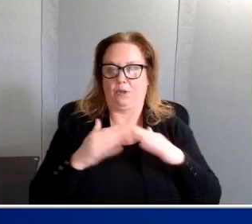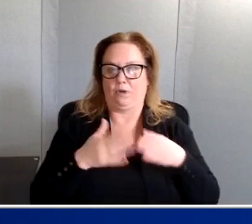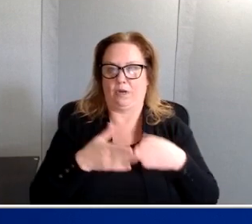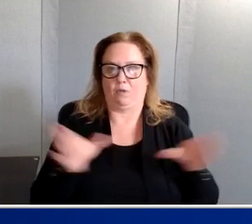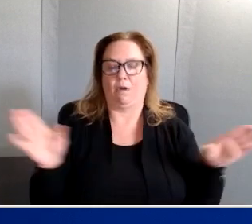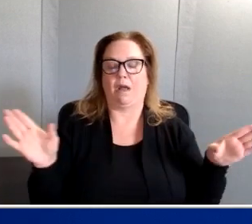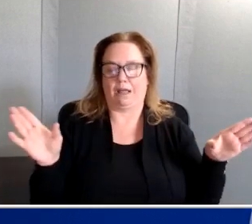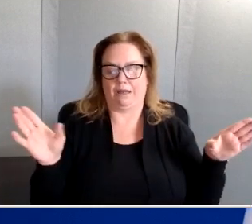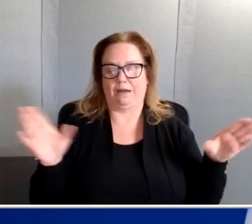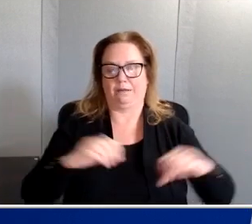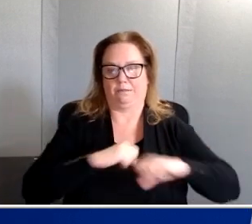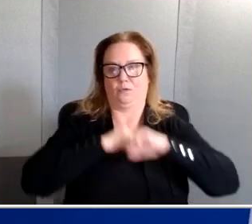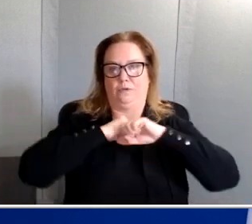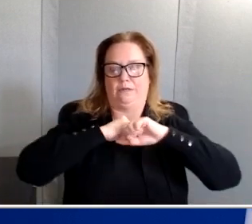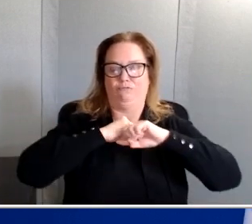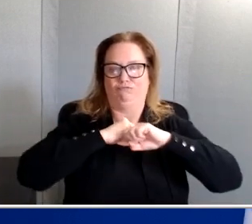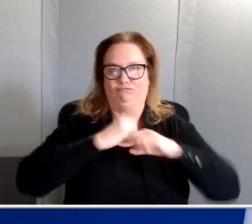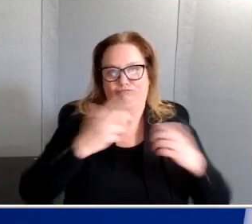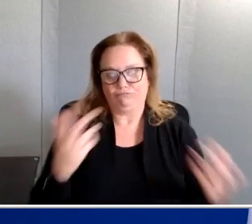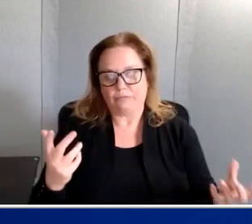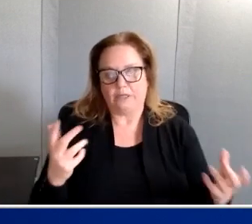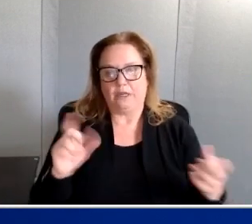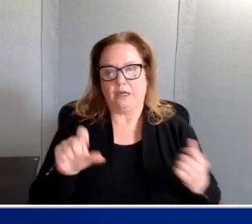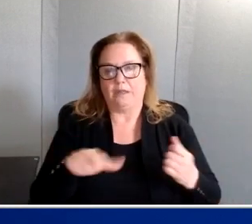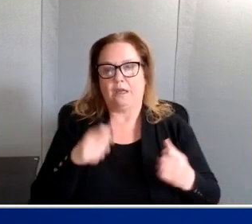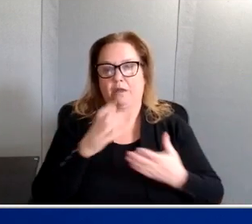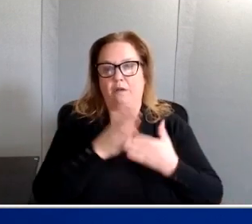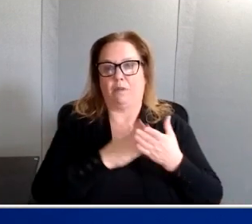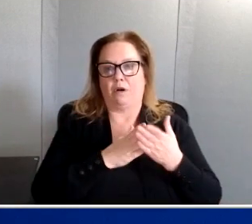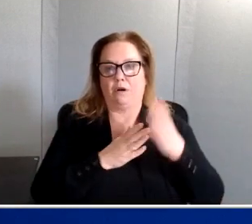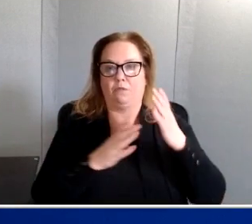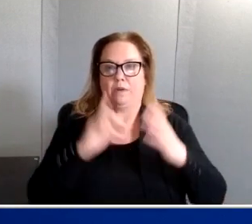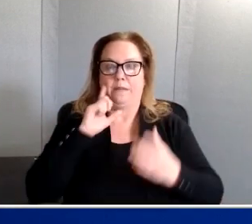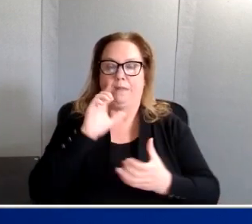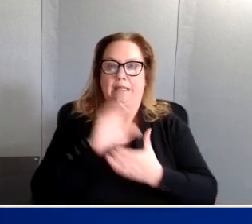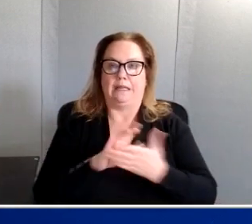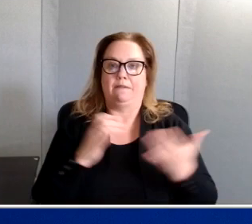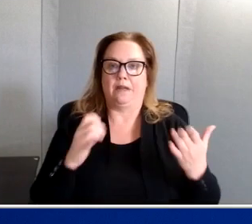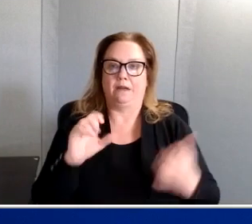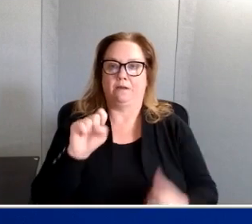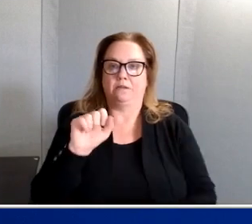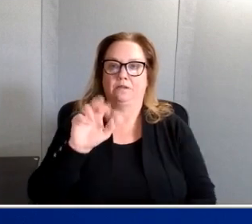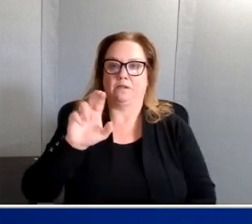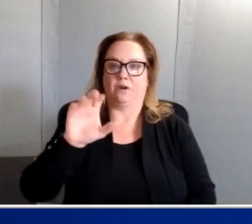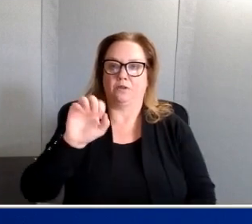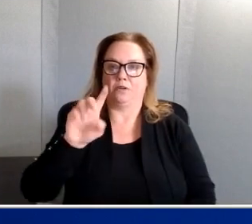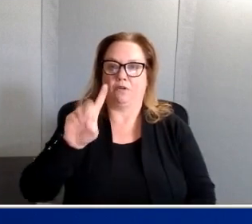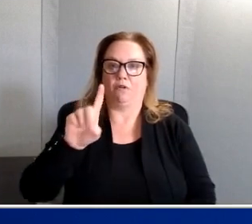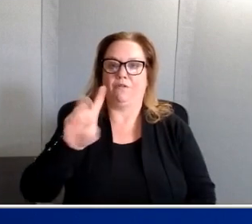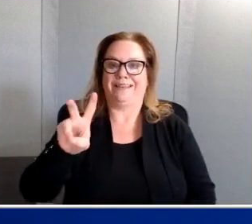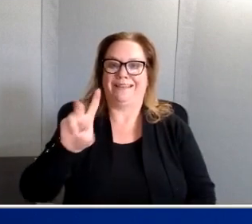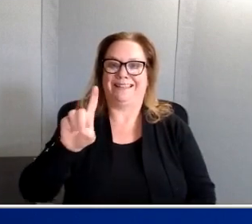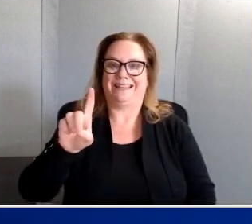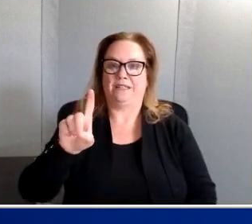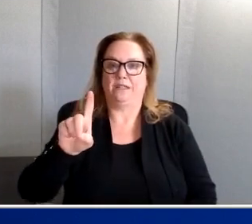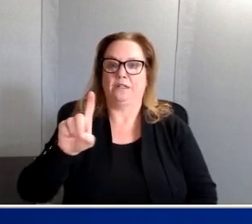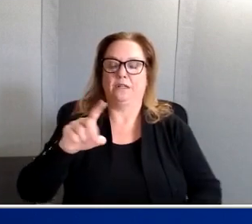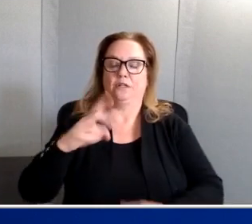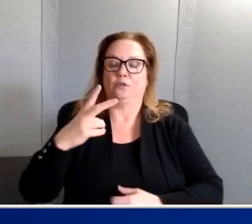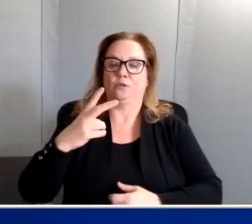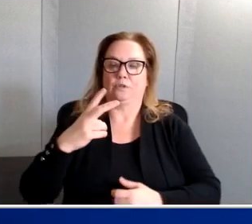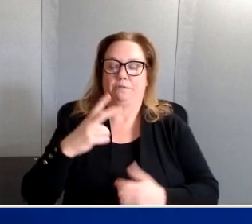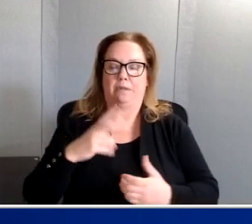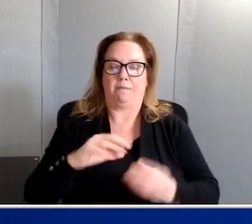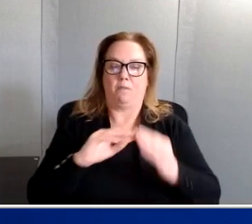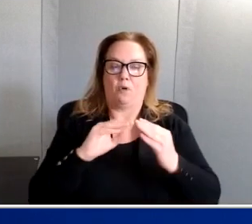immunity. So the other part to that is we are believing now SARS-CoV-2 is getting into more of a seasonal pattern, while